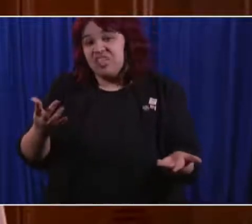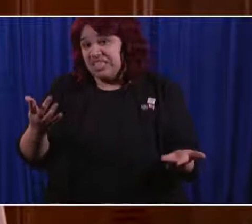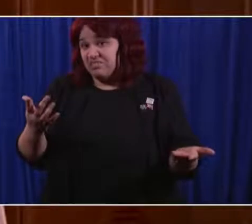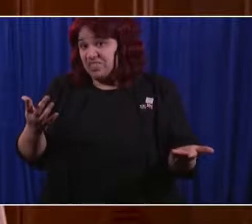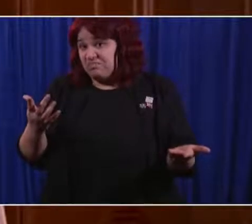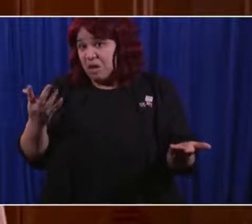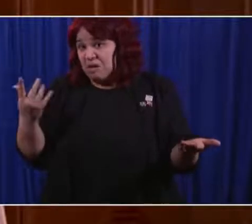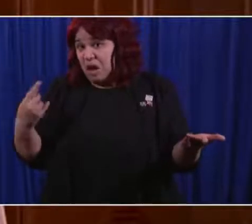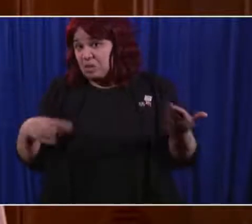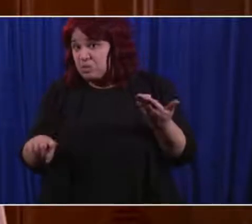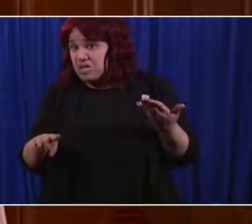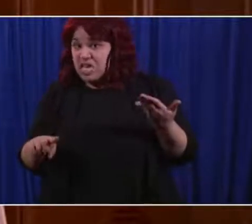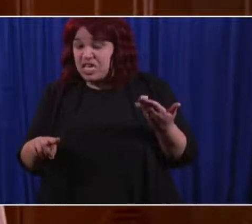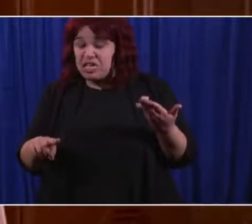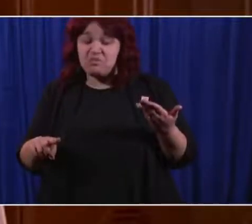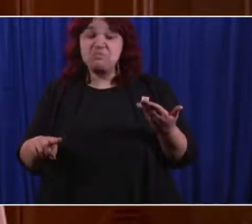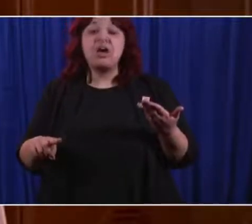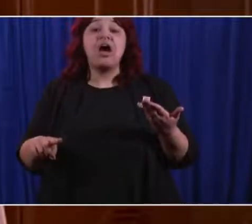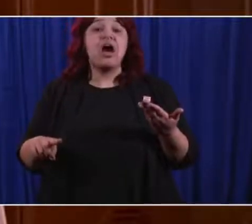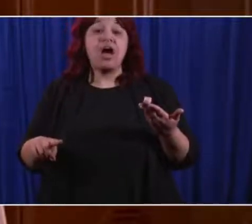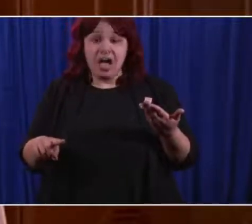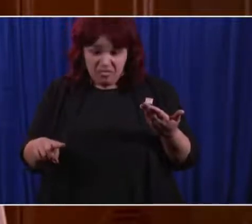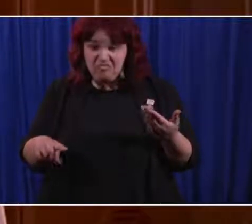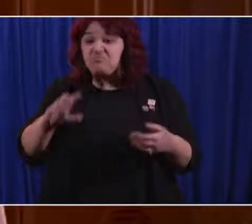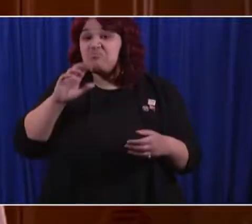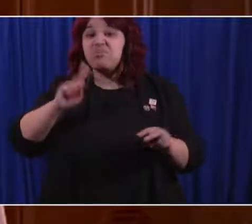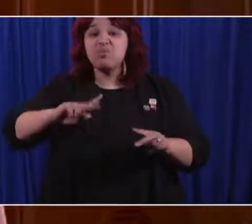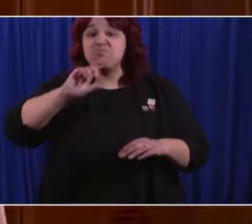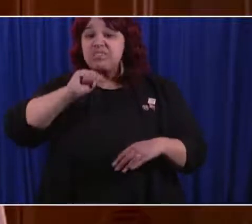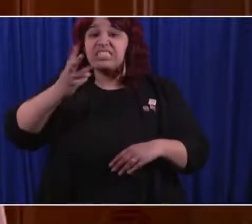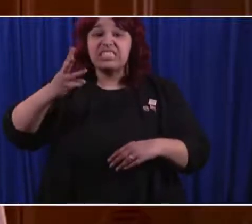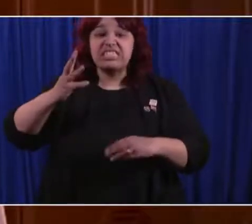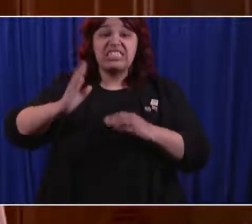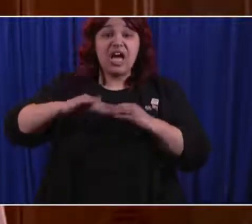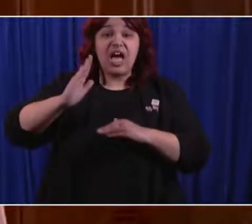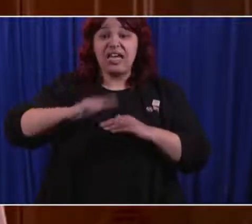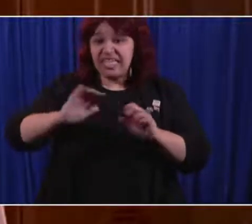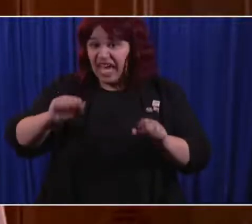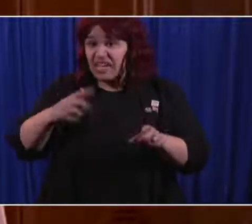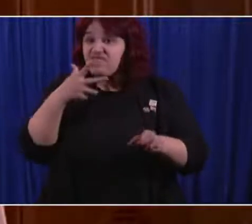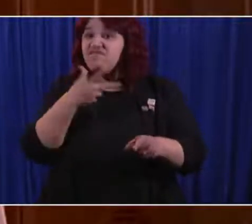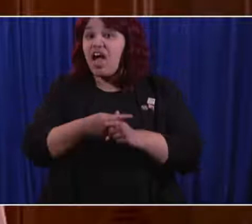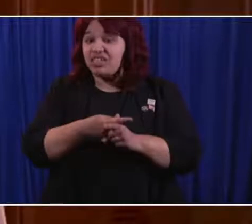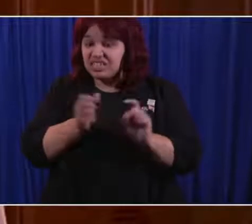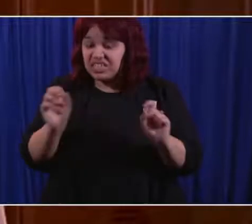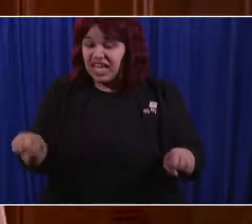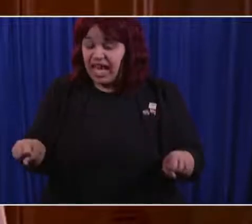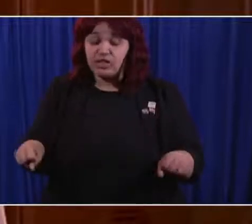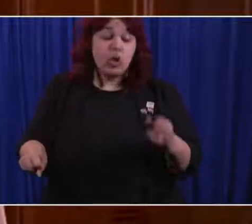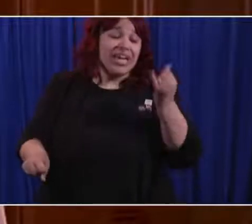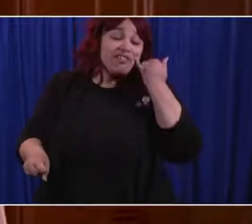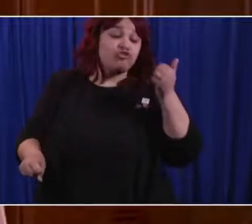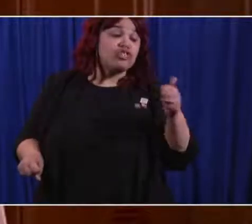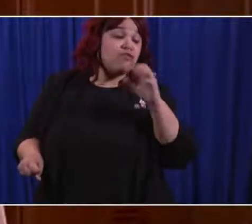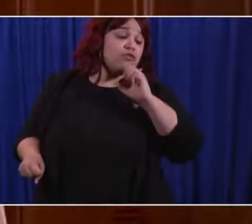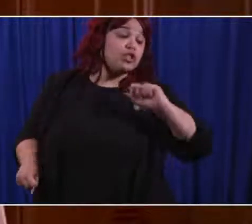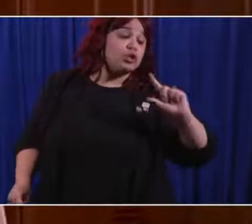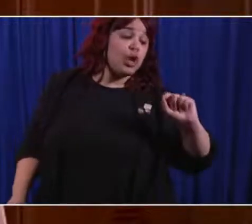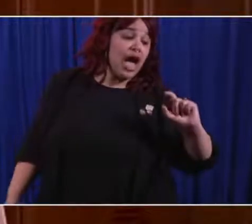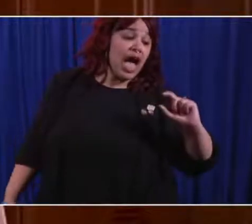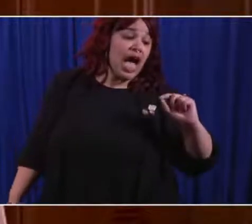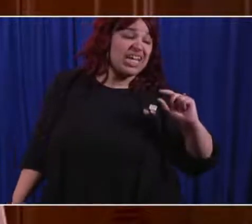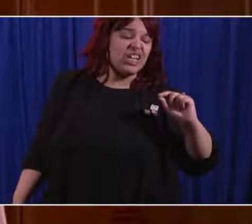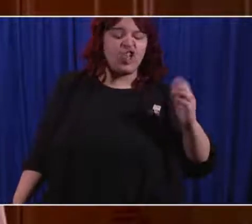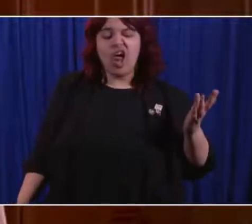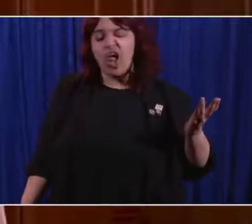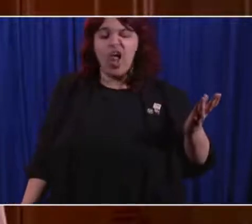don't think you have any risk, go ahead and get the vaccination, because what you're doing is really helping all of us knock this virus